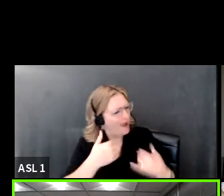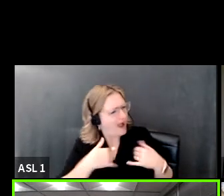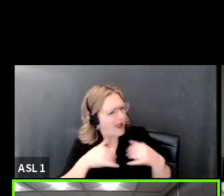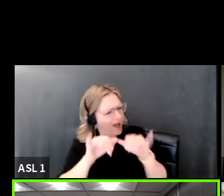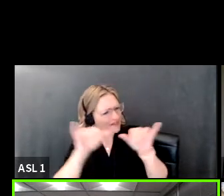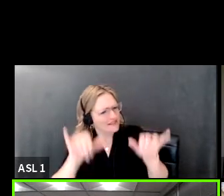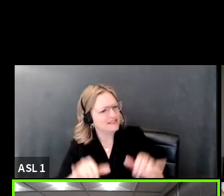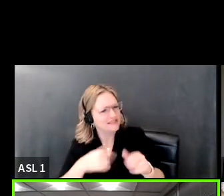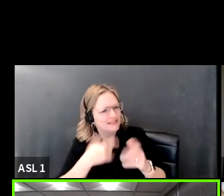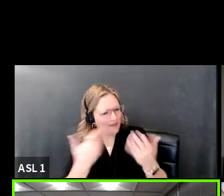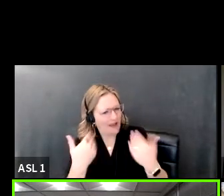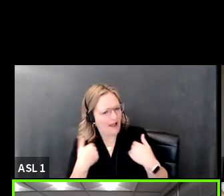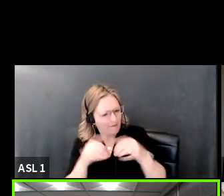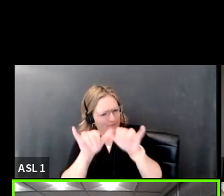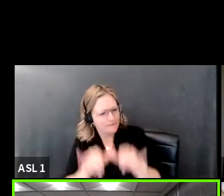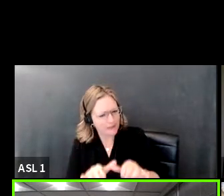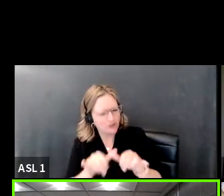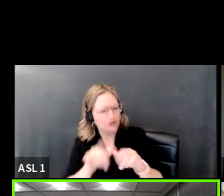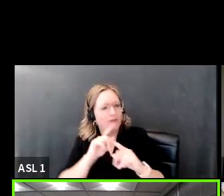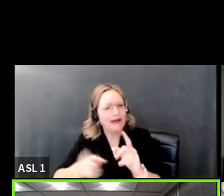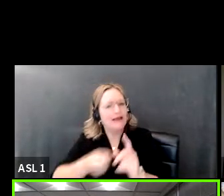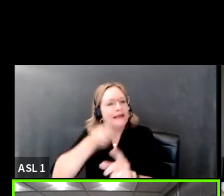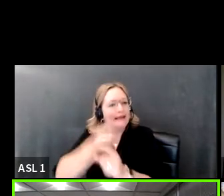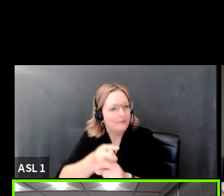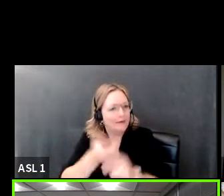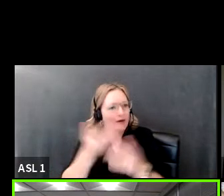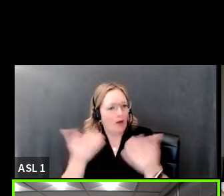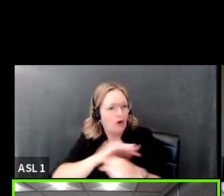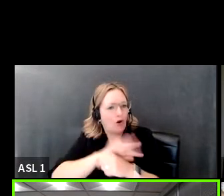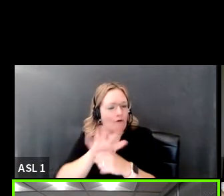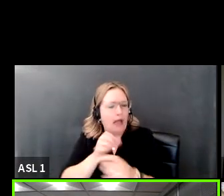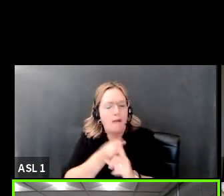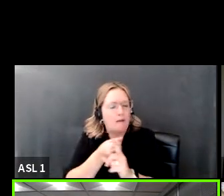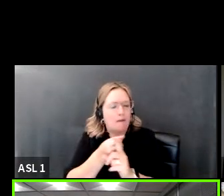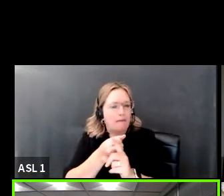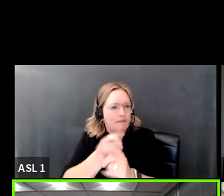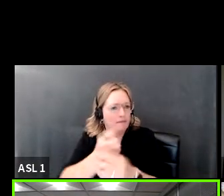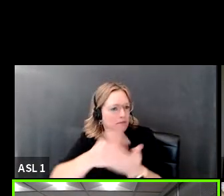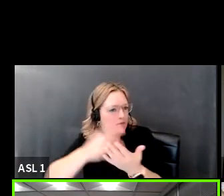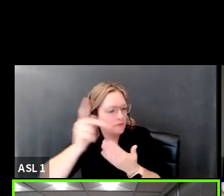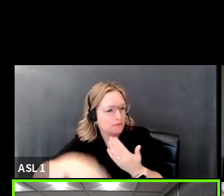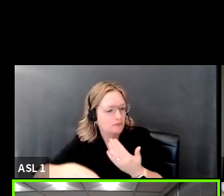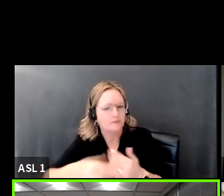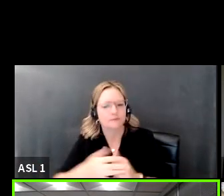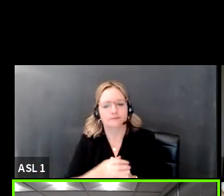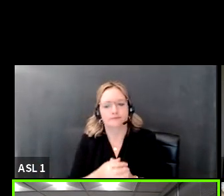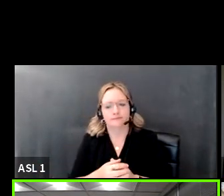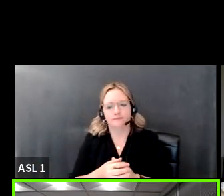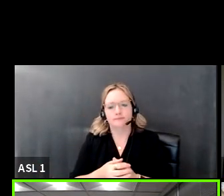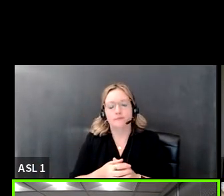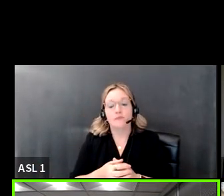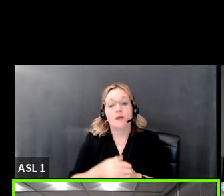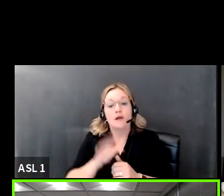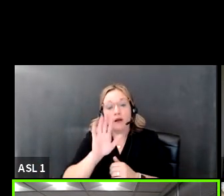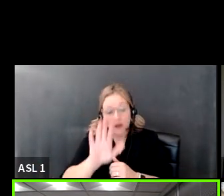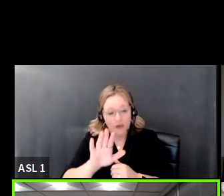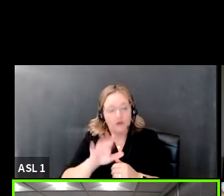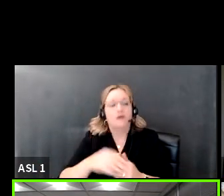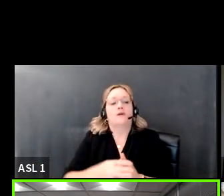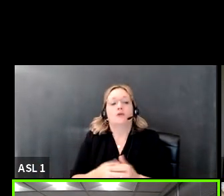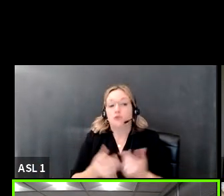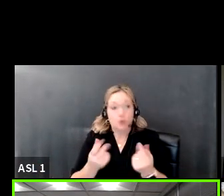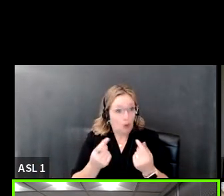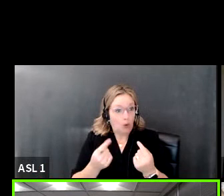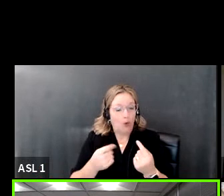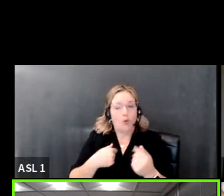affected by the pandemic and it has been a significant impact on every aspect of society recognizing that we've engaged another